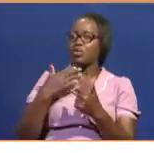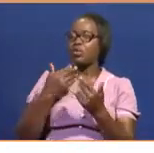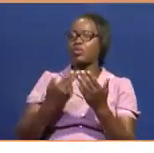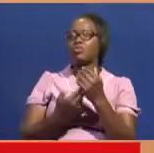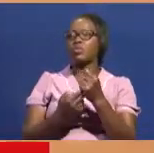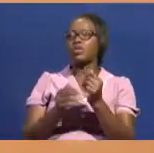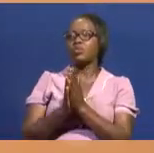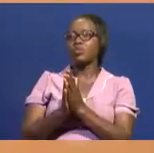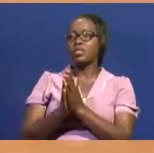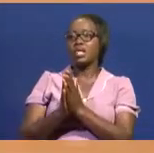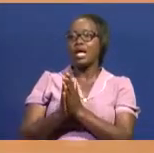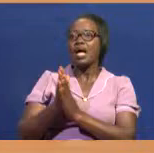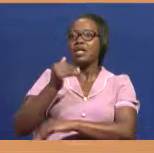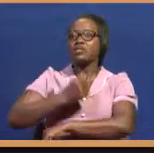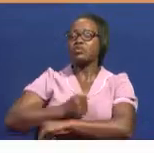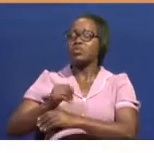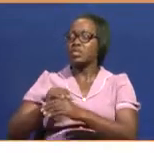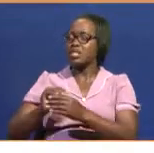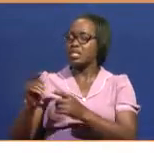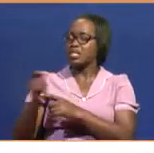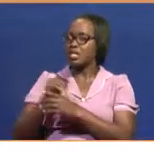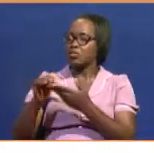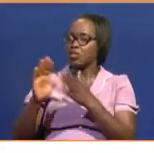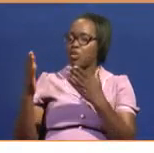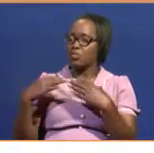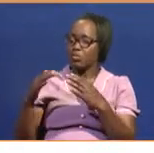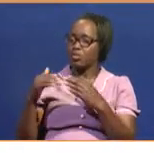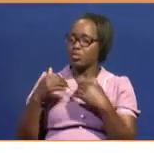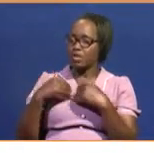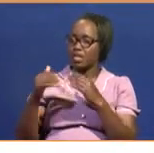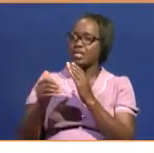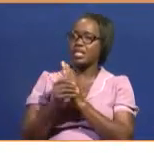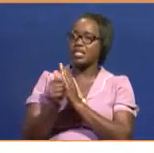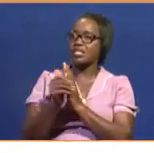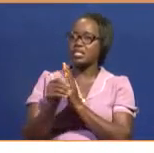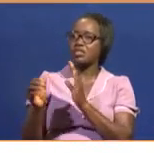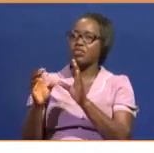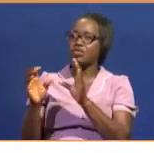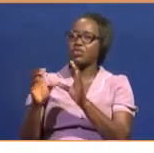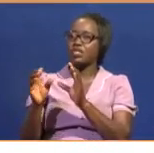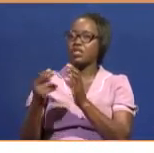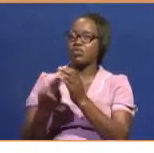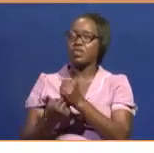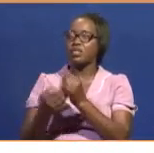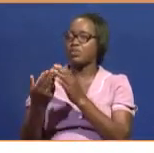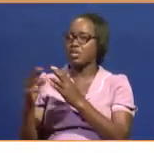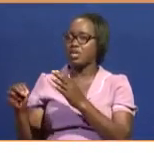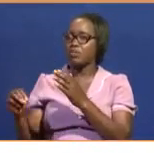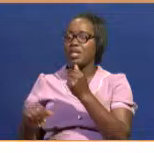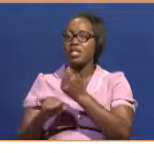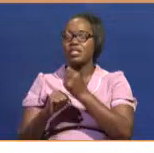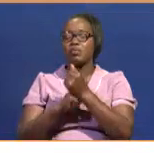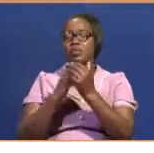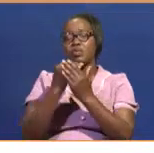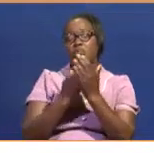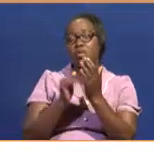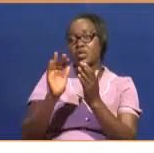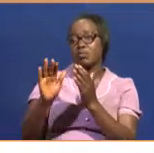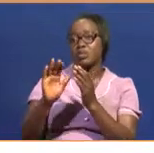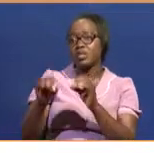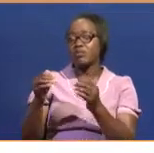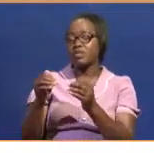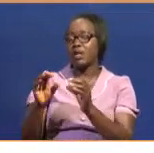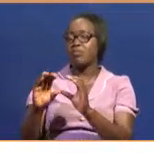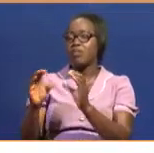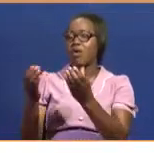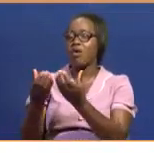with the academies, so train more people to get the skills of coaches. Then we partner with them, we support them in their programs, like give them